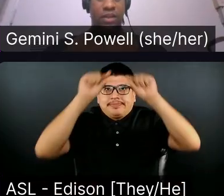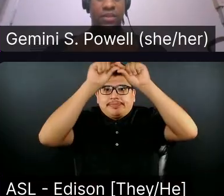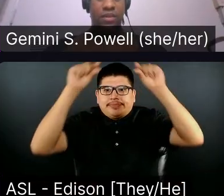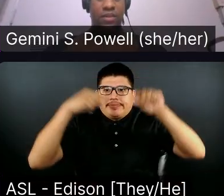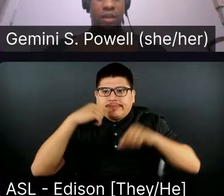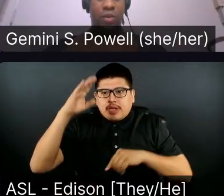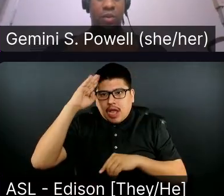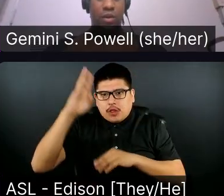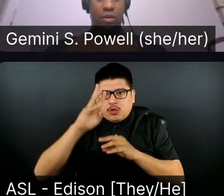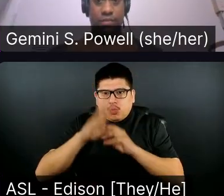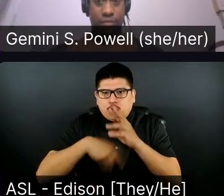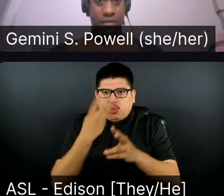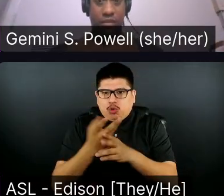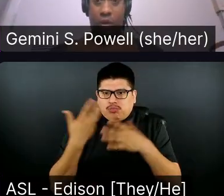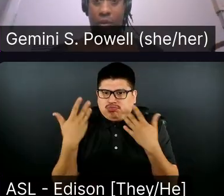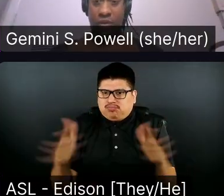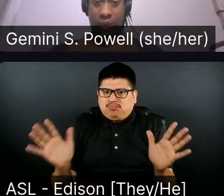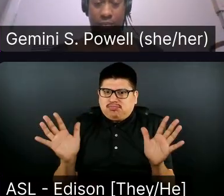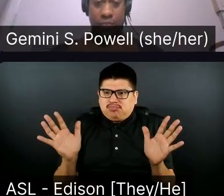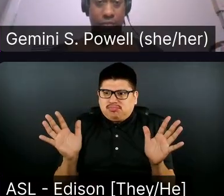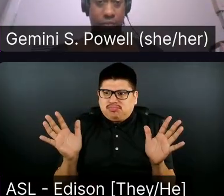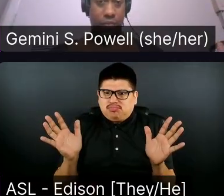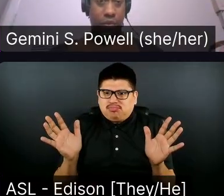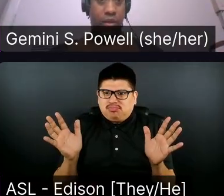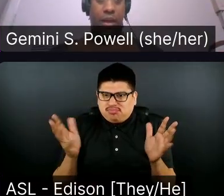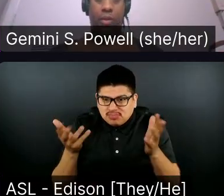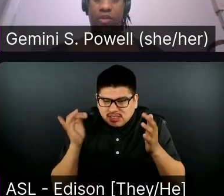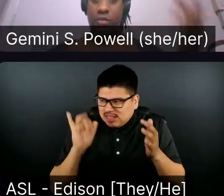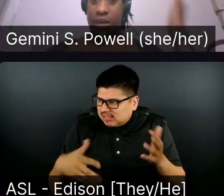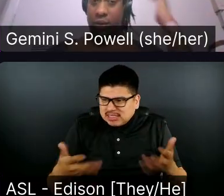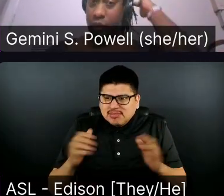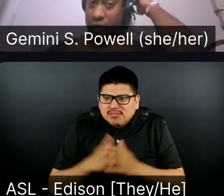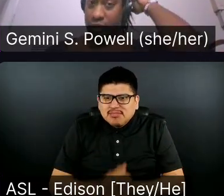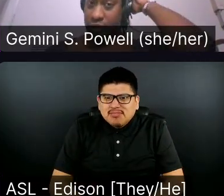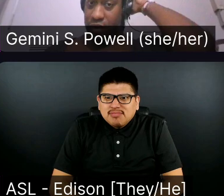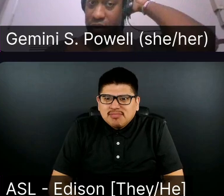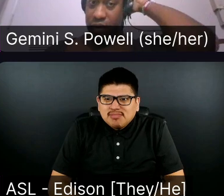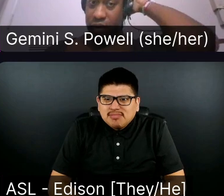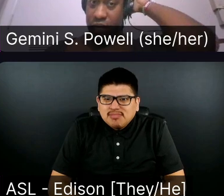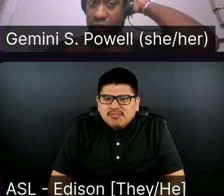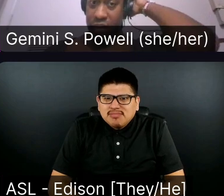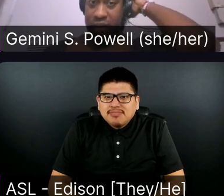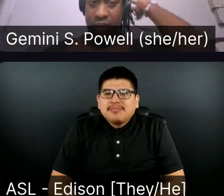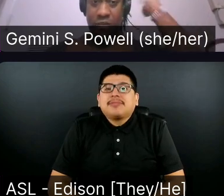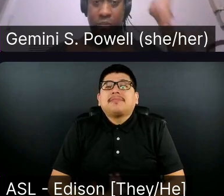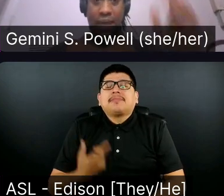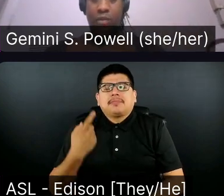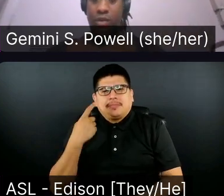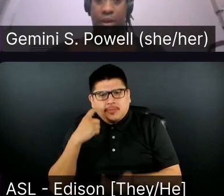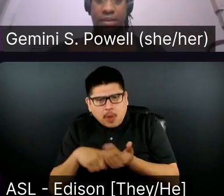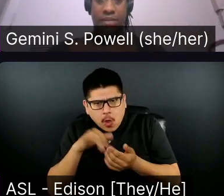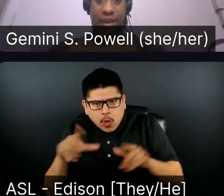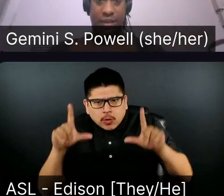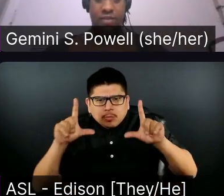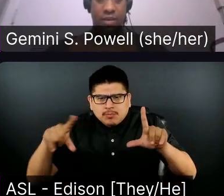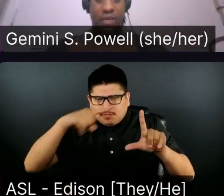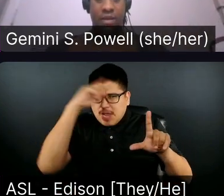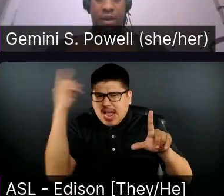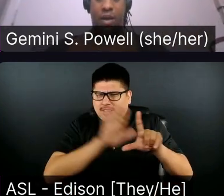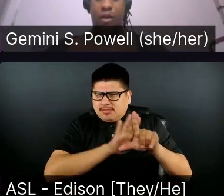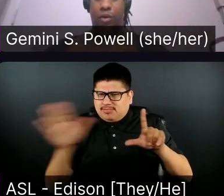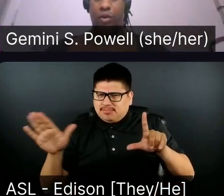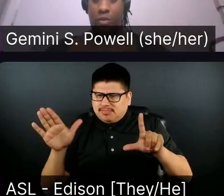a screen that says hello world. That's all we've done. Now, what you might notice is that the screen is black with white